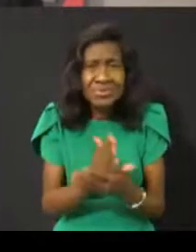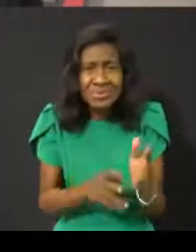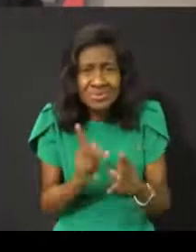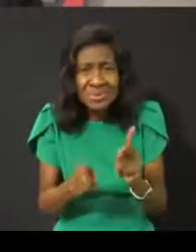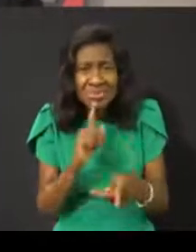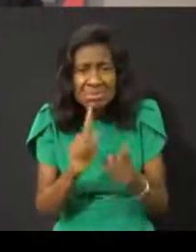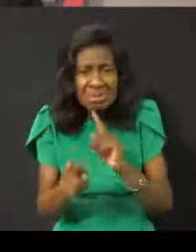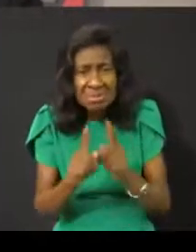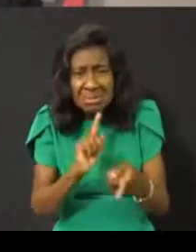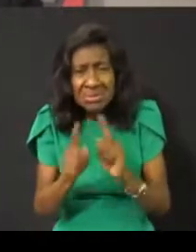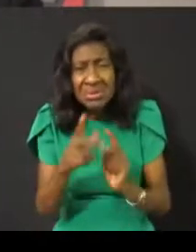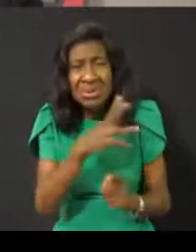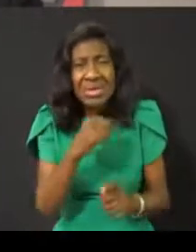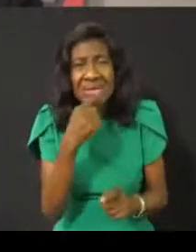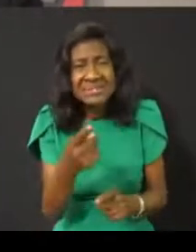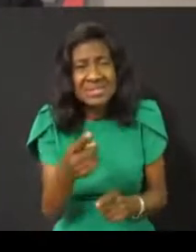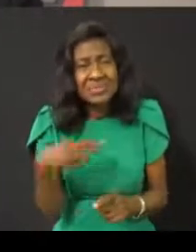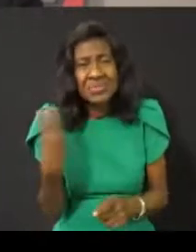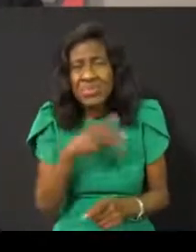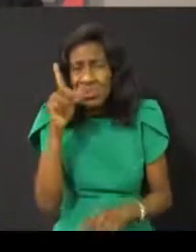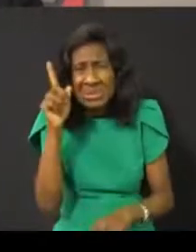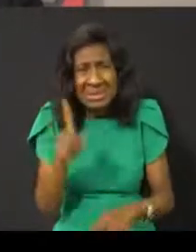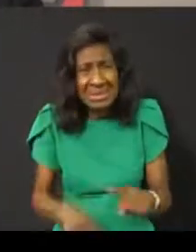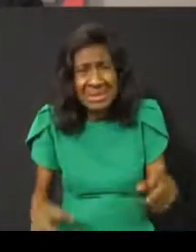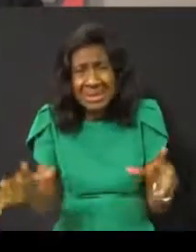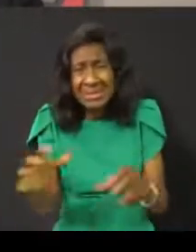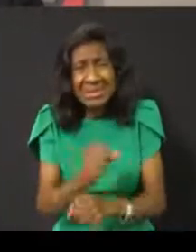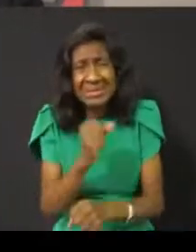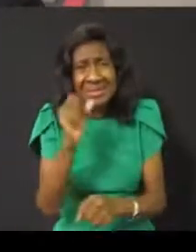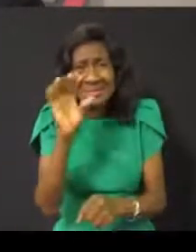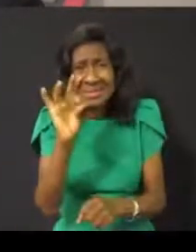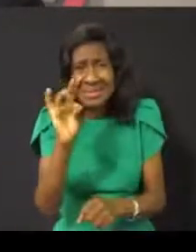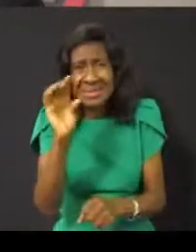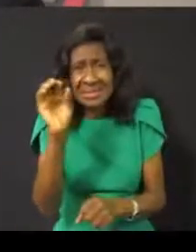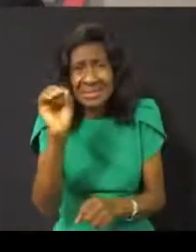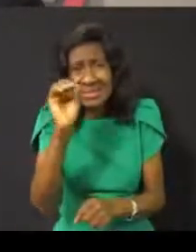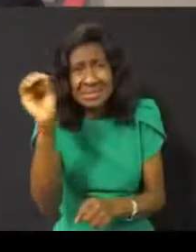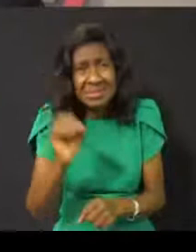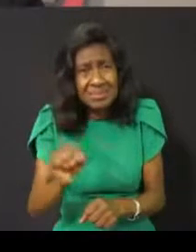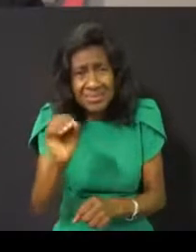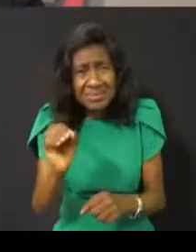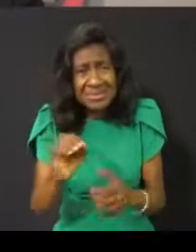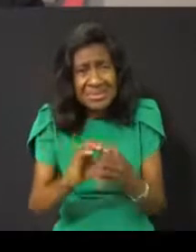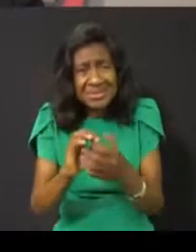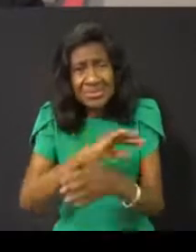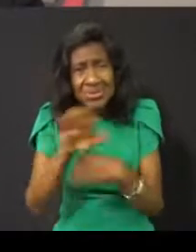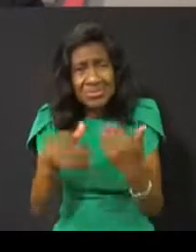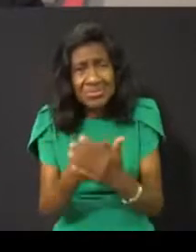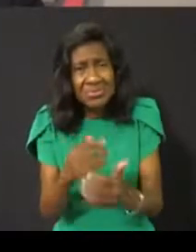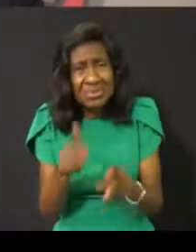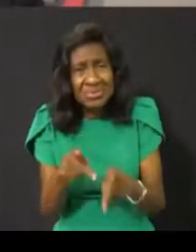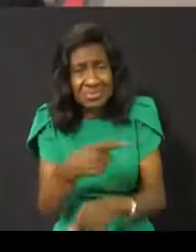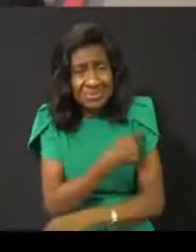it. Well, we are on the cusp of achieving that, and it will be to the benefit of this country.